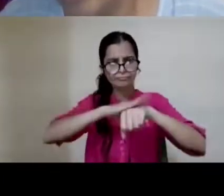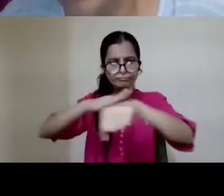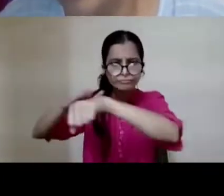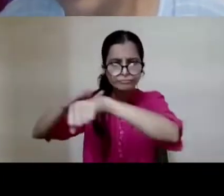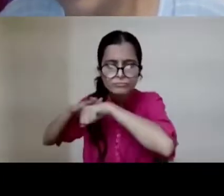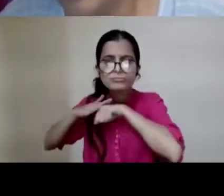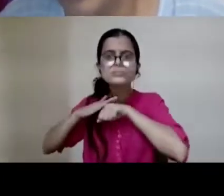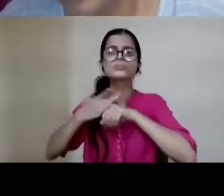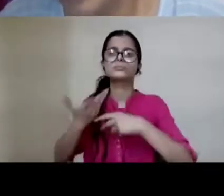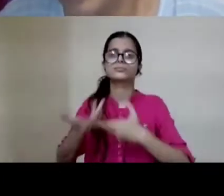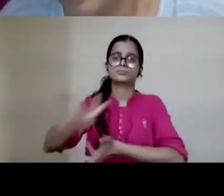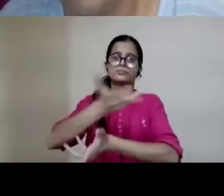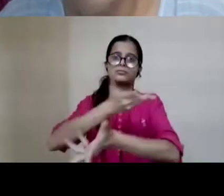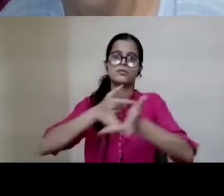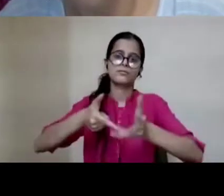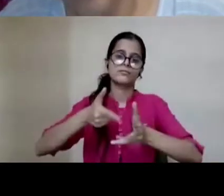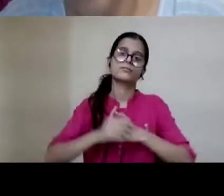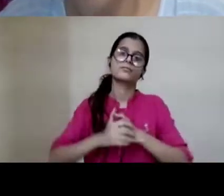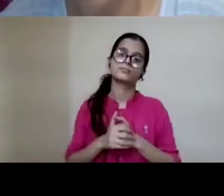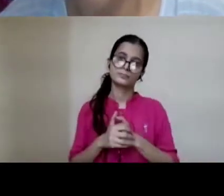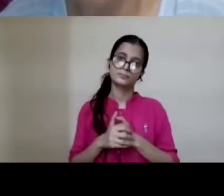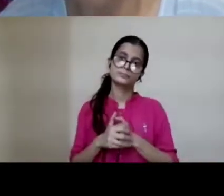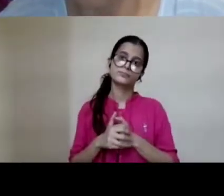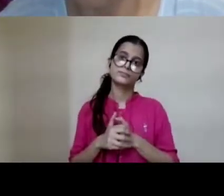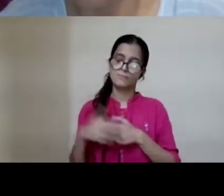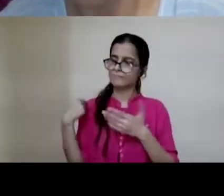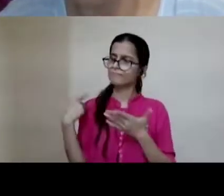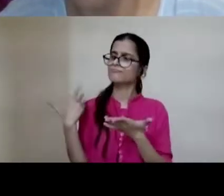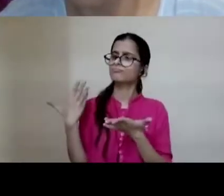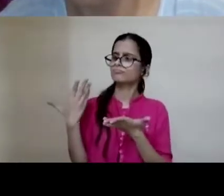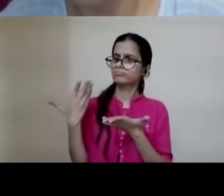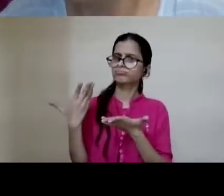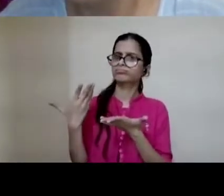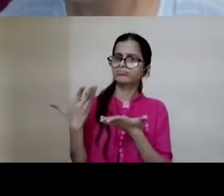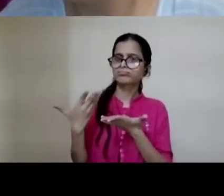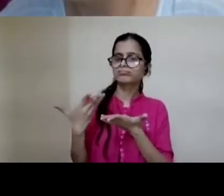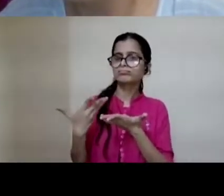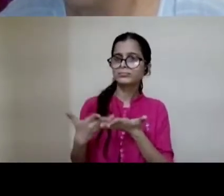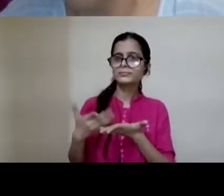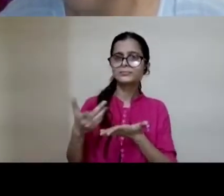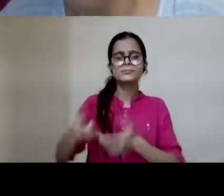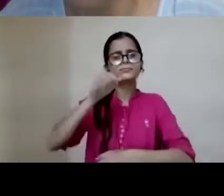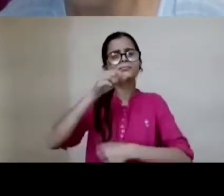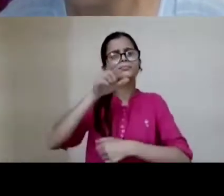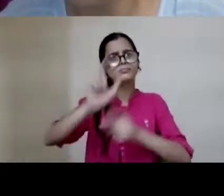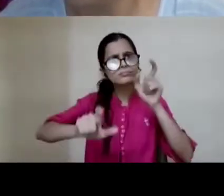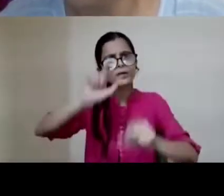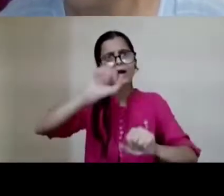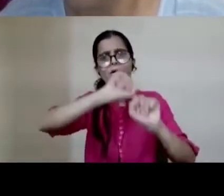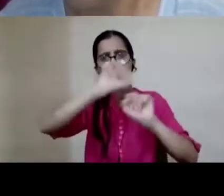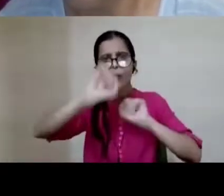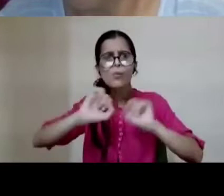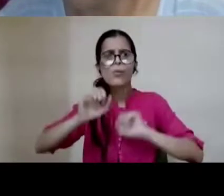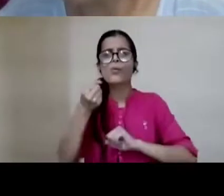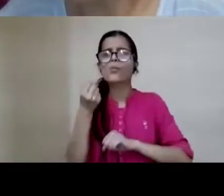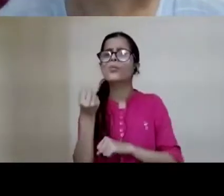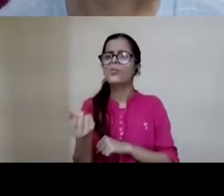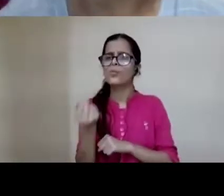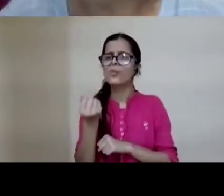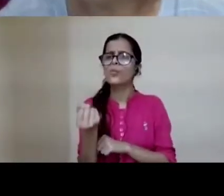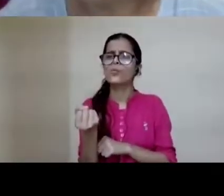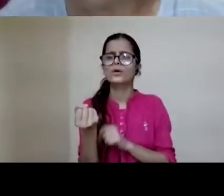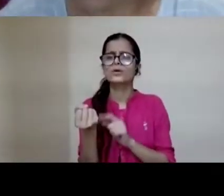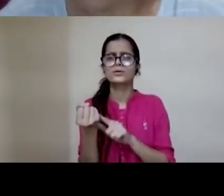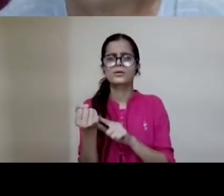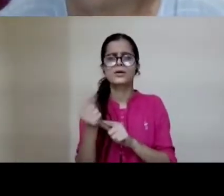own. We have for long kind of made it that people holding, or let's say